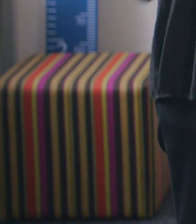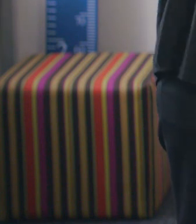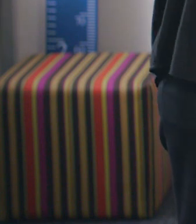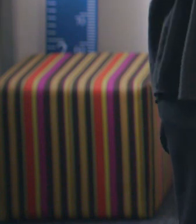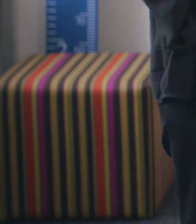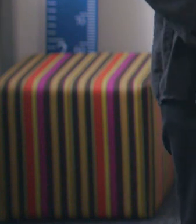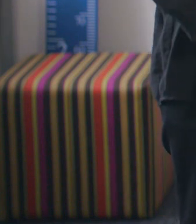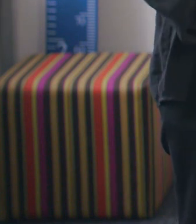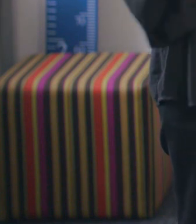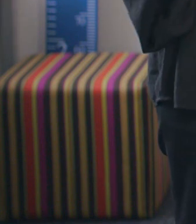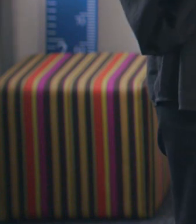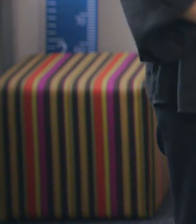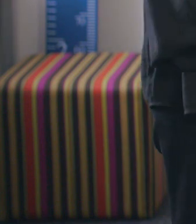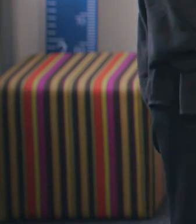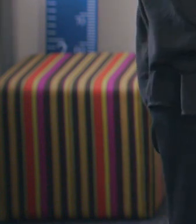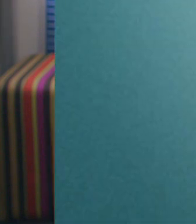break.